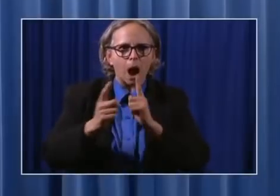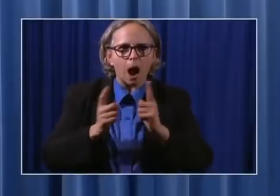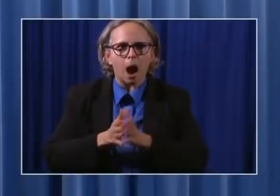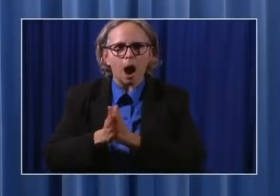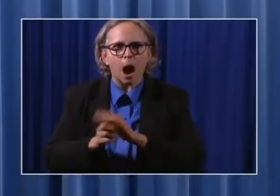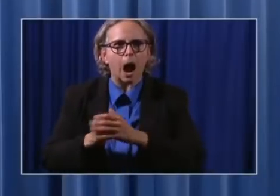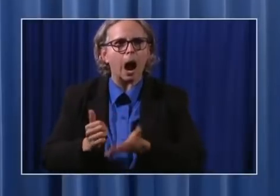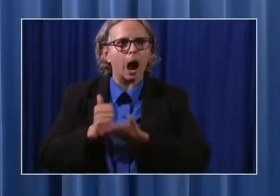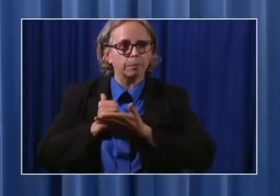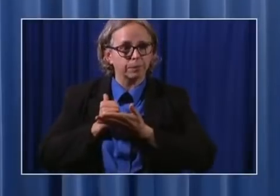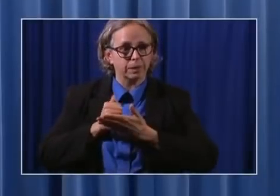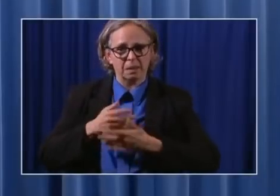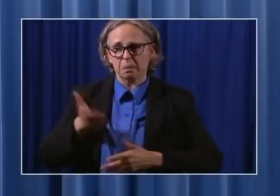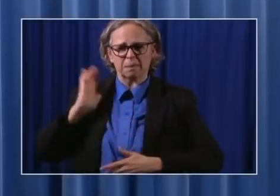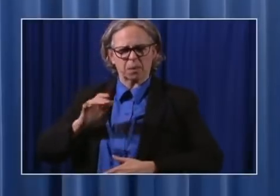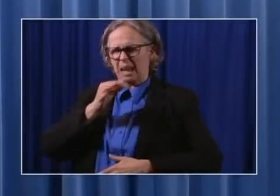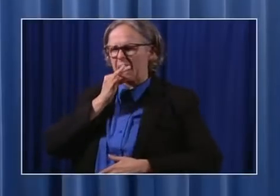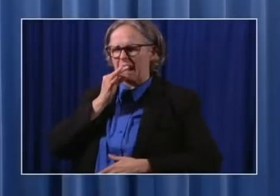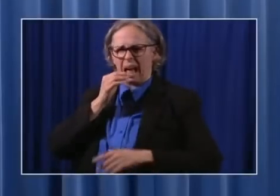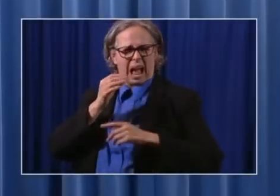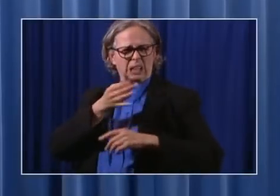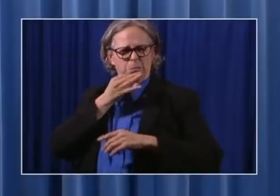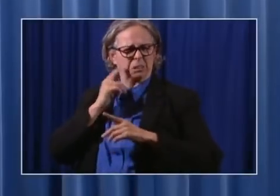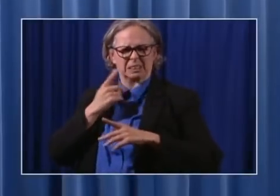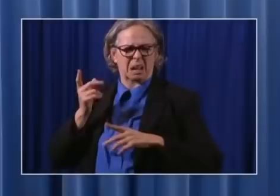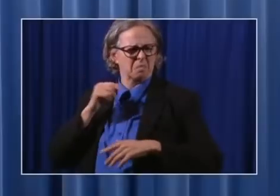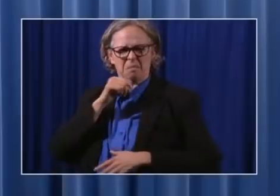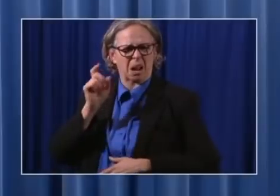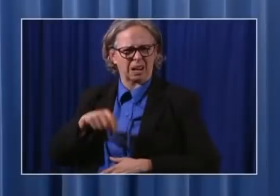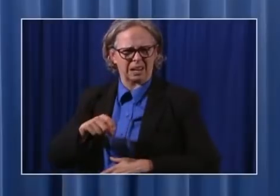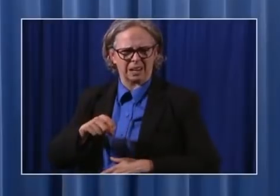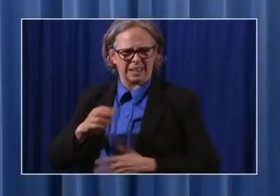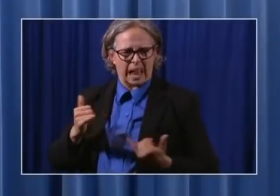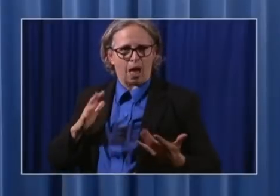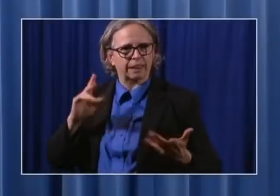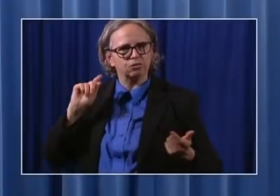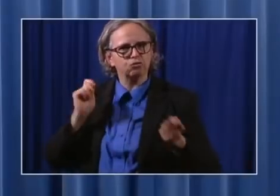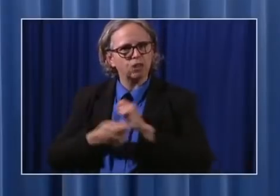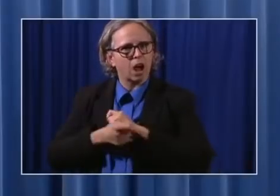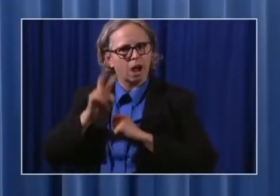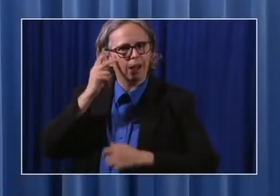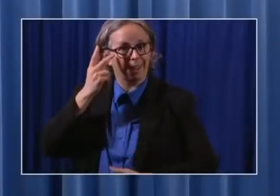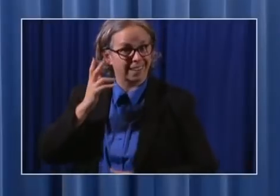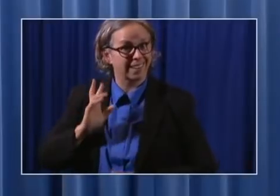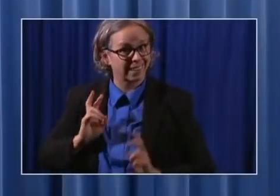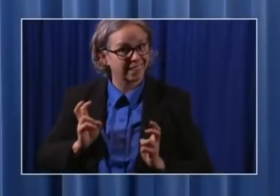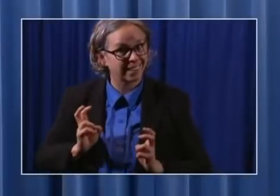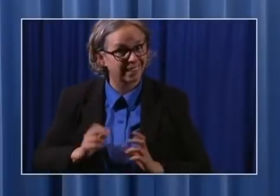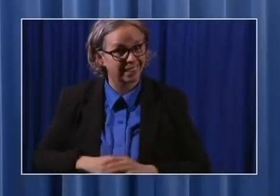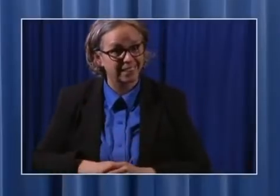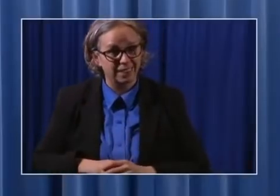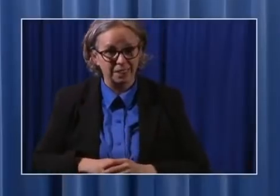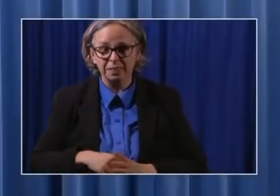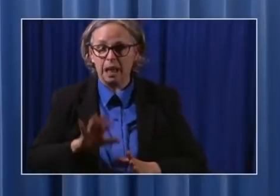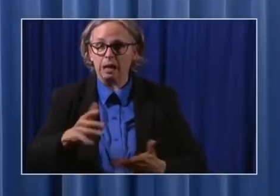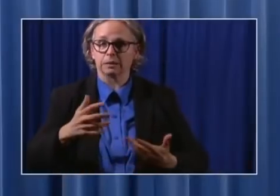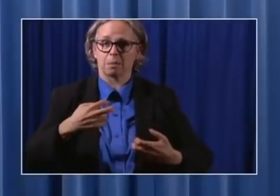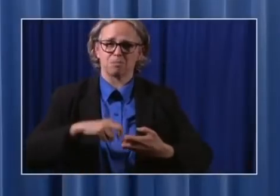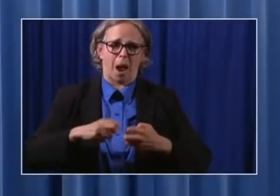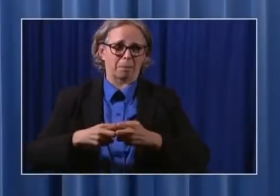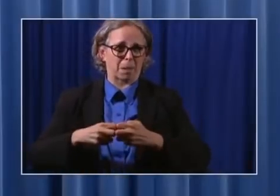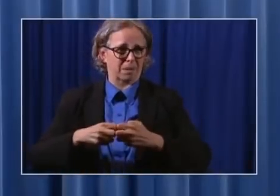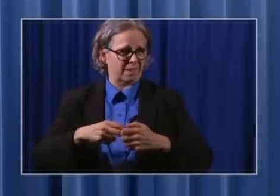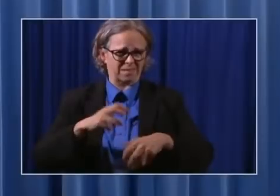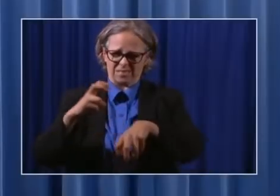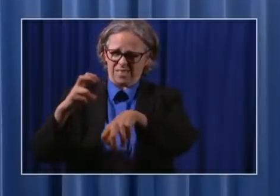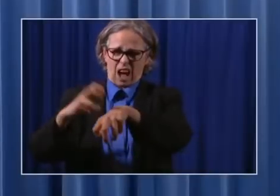mask. And so what we've seen throughout this virus is it's evolving what the knowledge is and what the